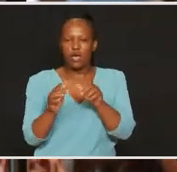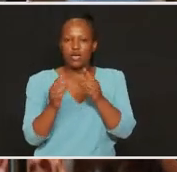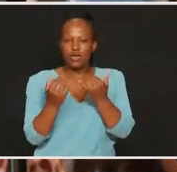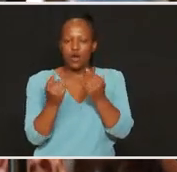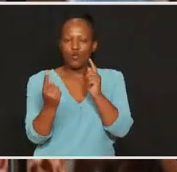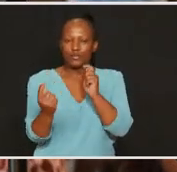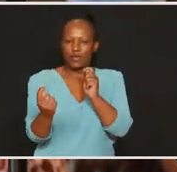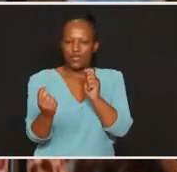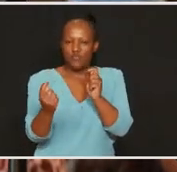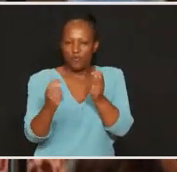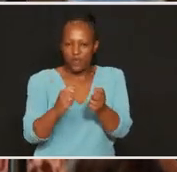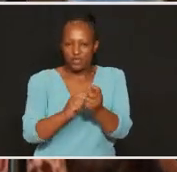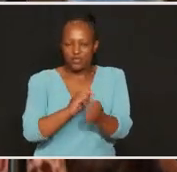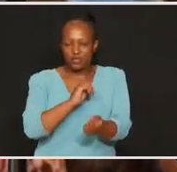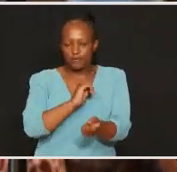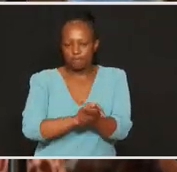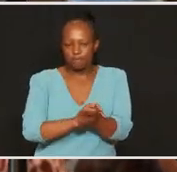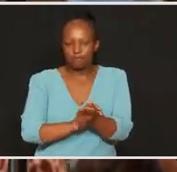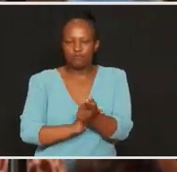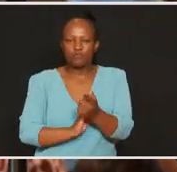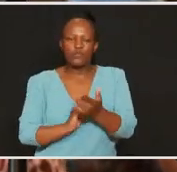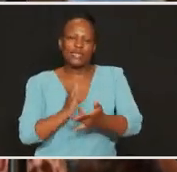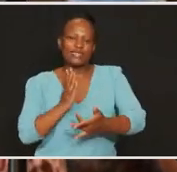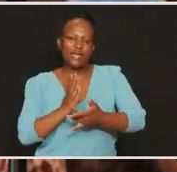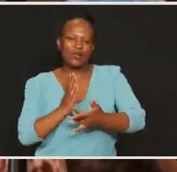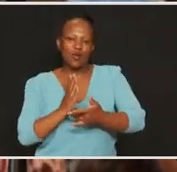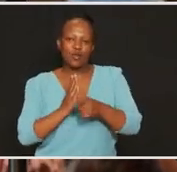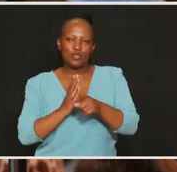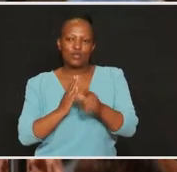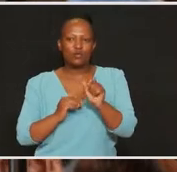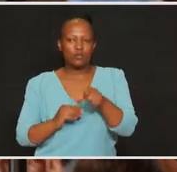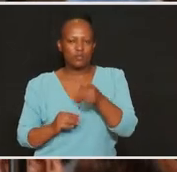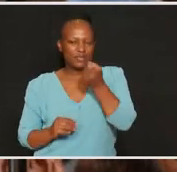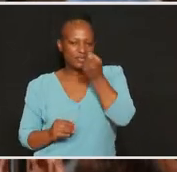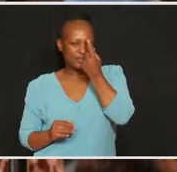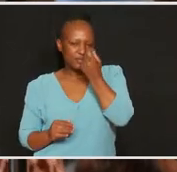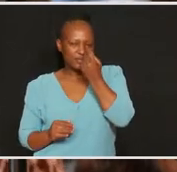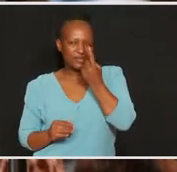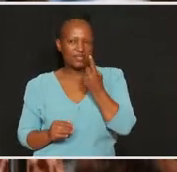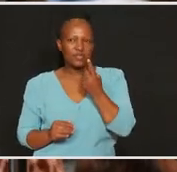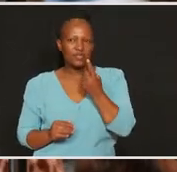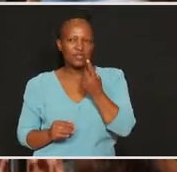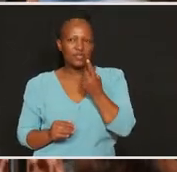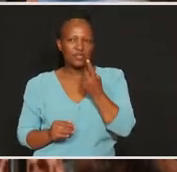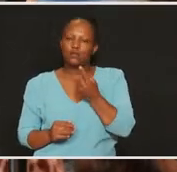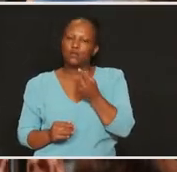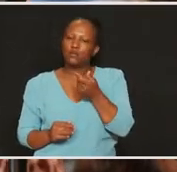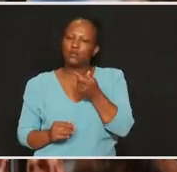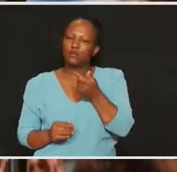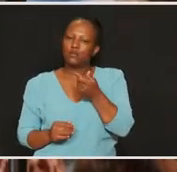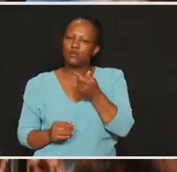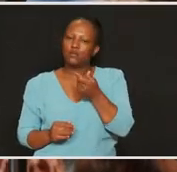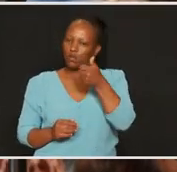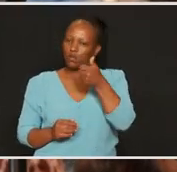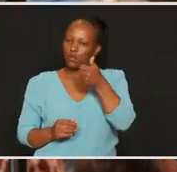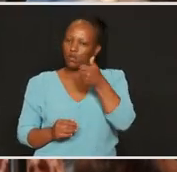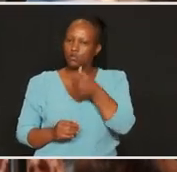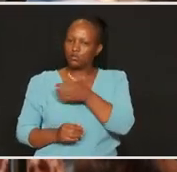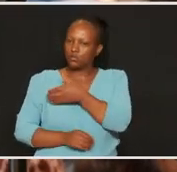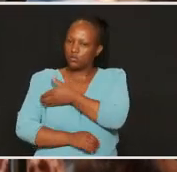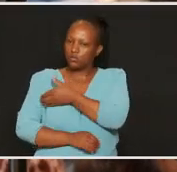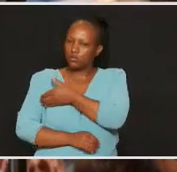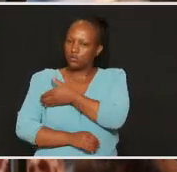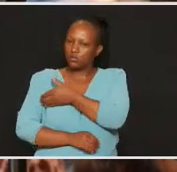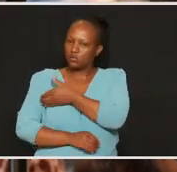is happening currently with regards to technology and we need to understand that the delegation of authority need to be autocratic